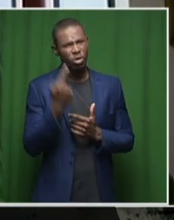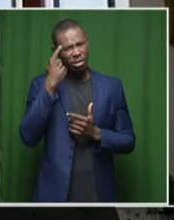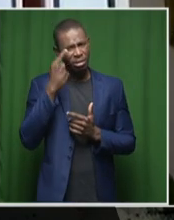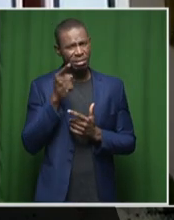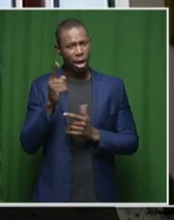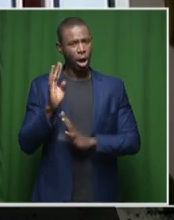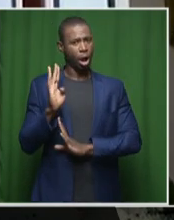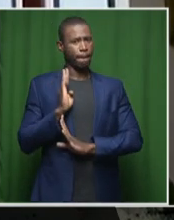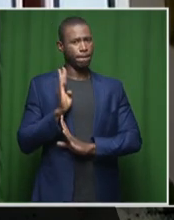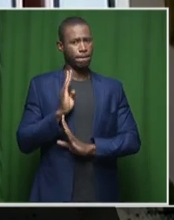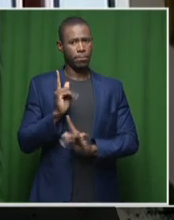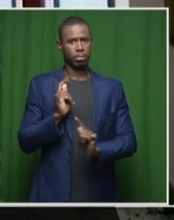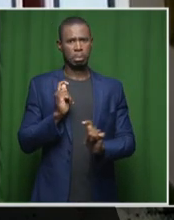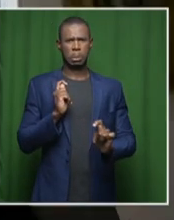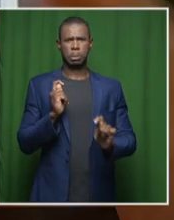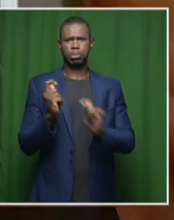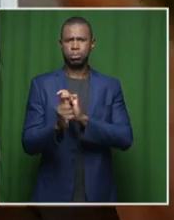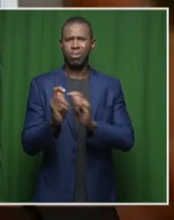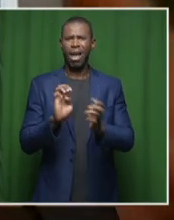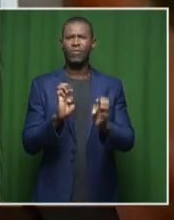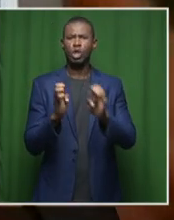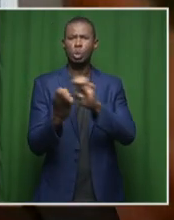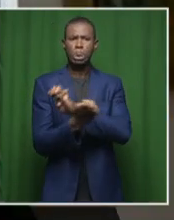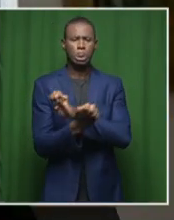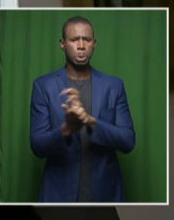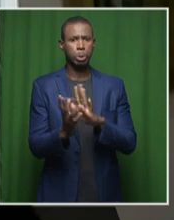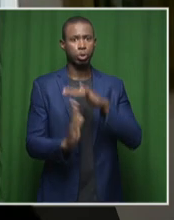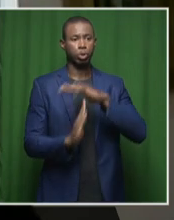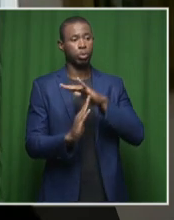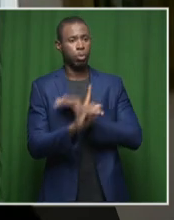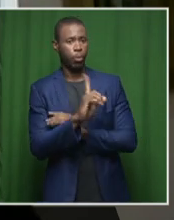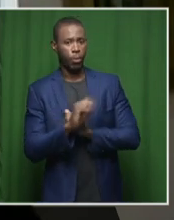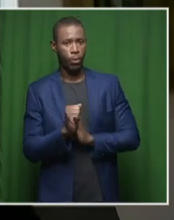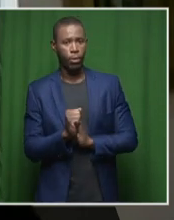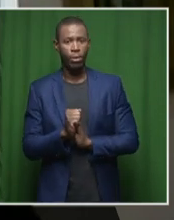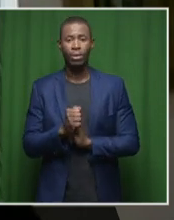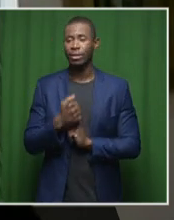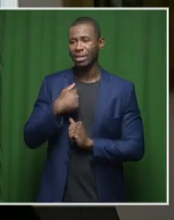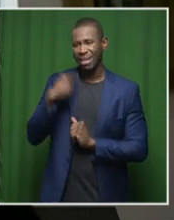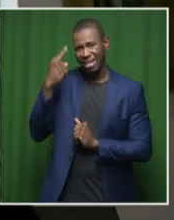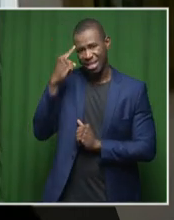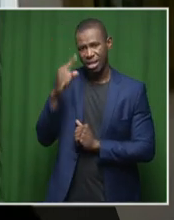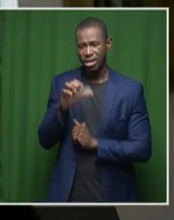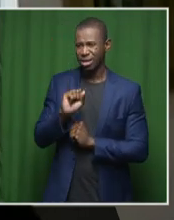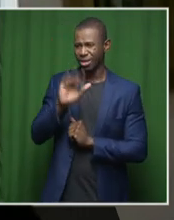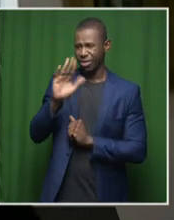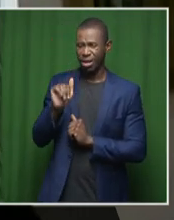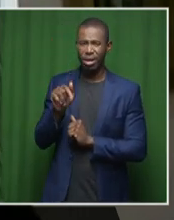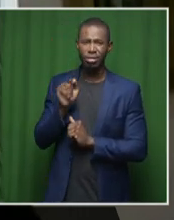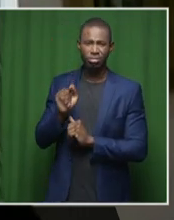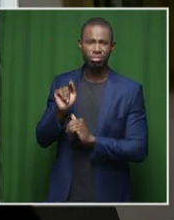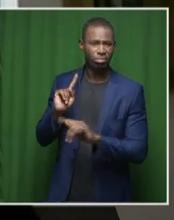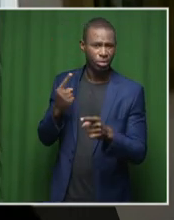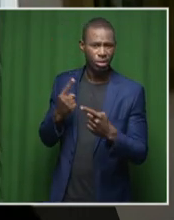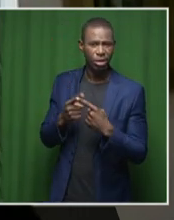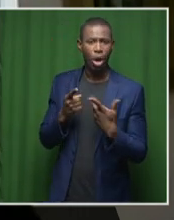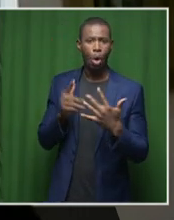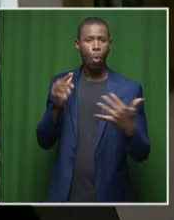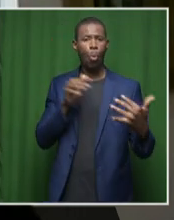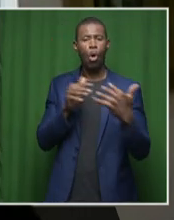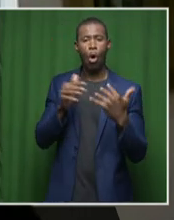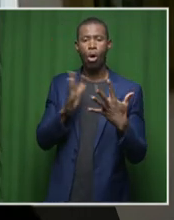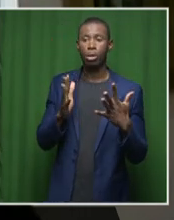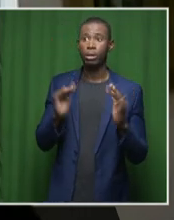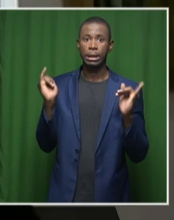So, I think South Africa has always had a very small permanent force to start with. From the inception of